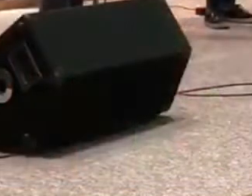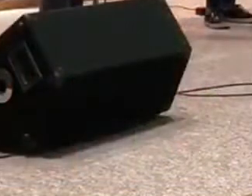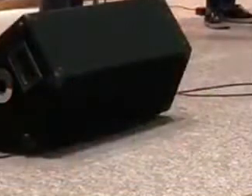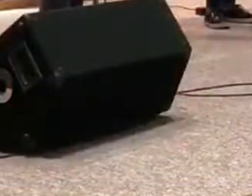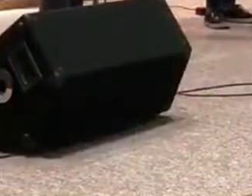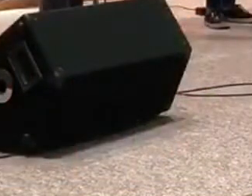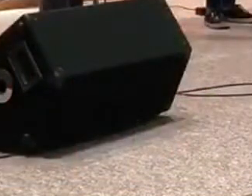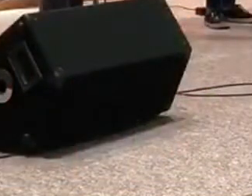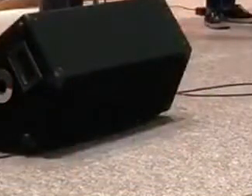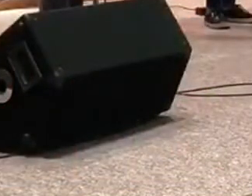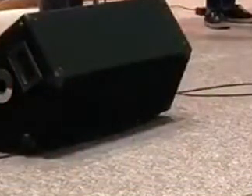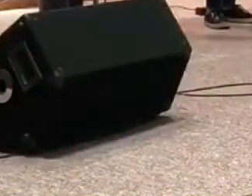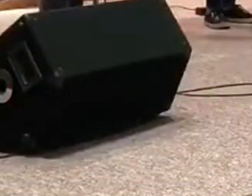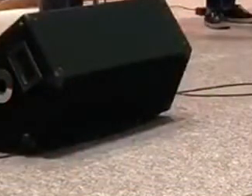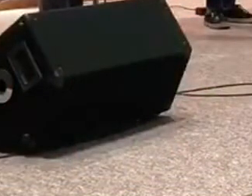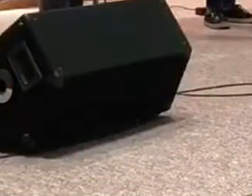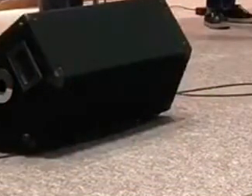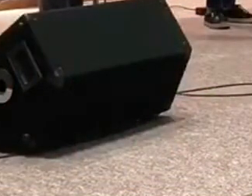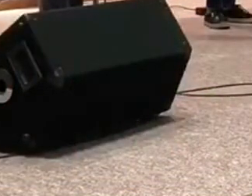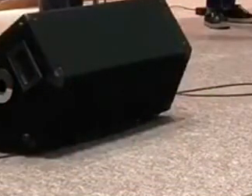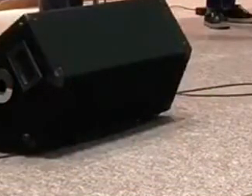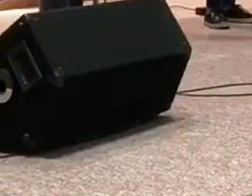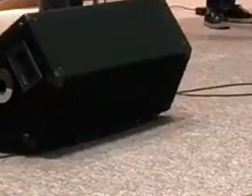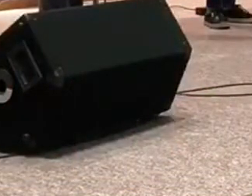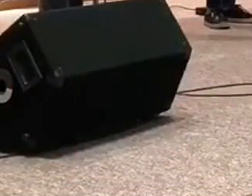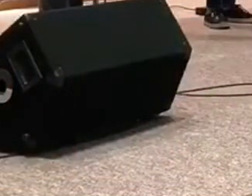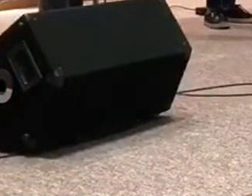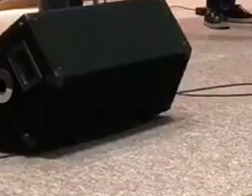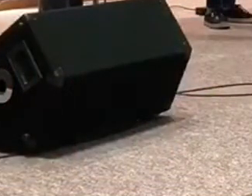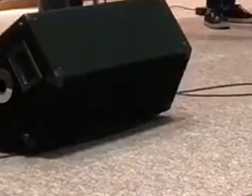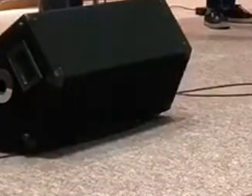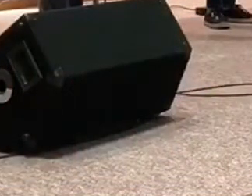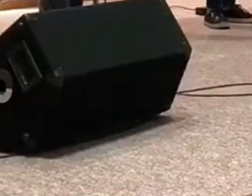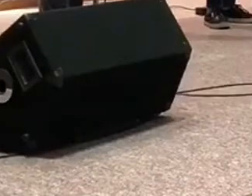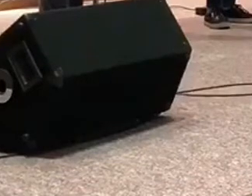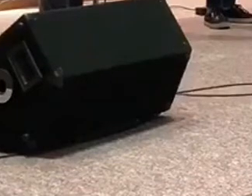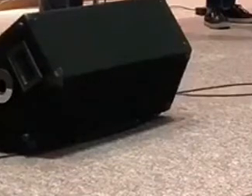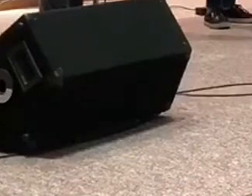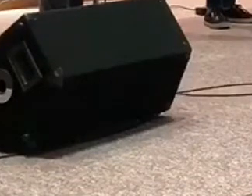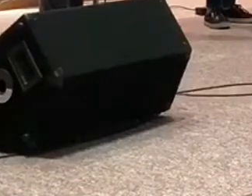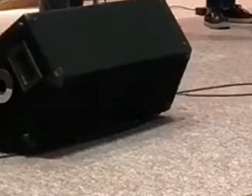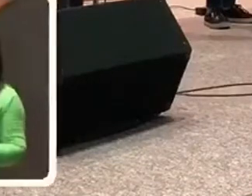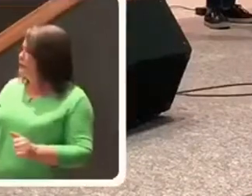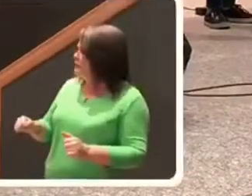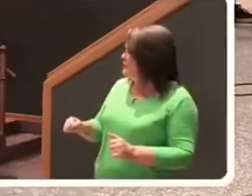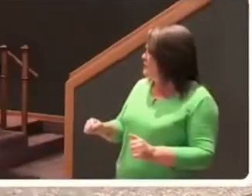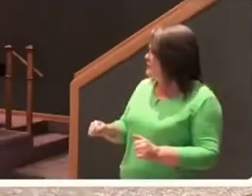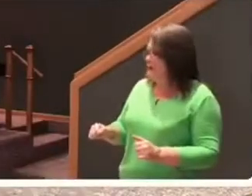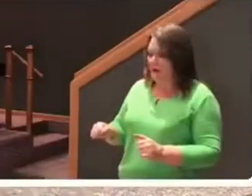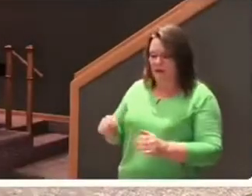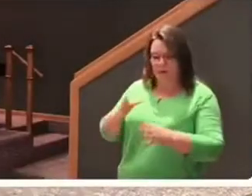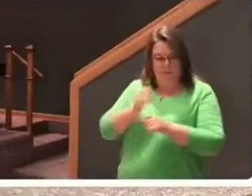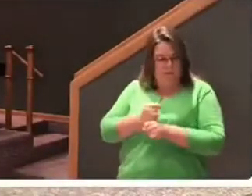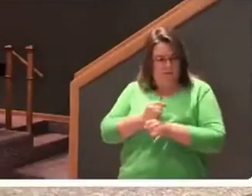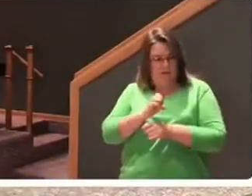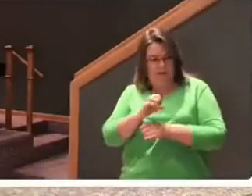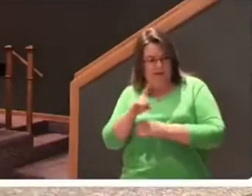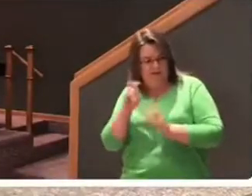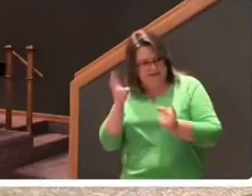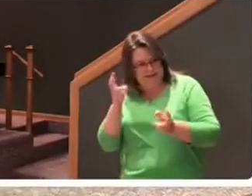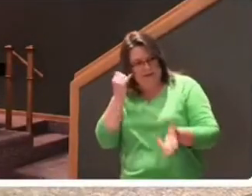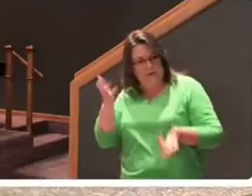is you're up here with a need, okay? You can consume the seed if